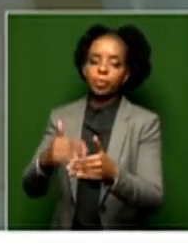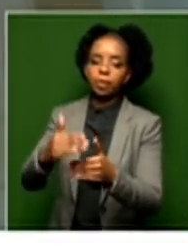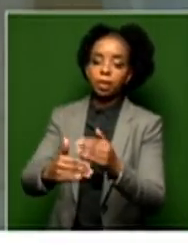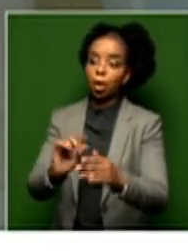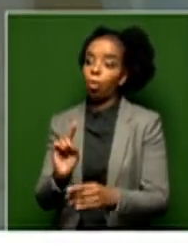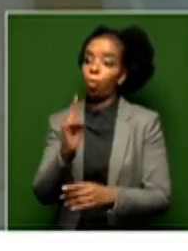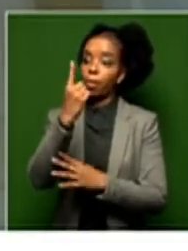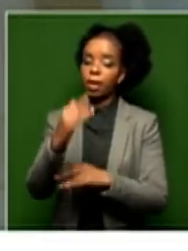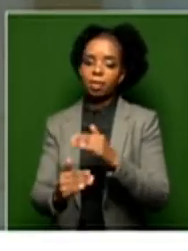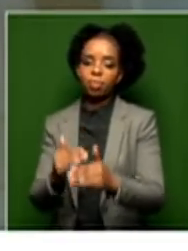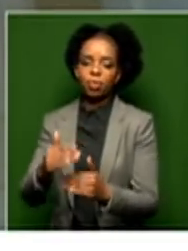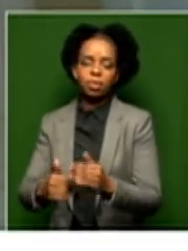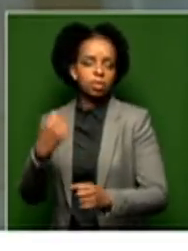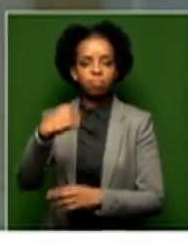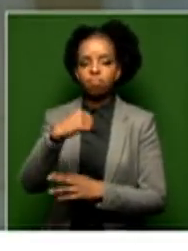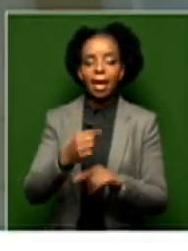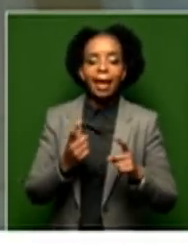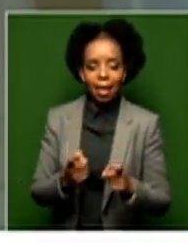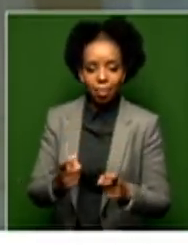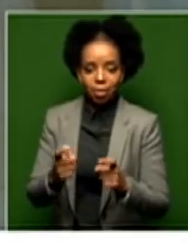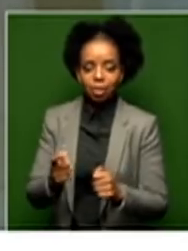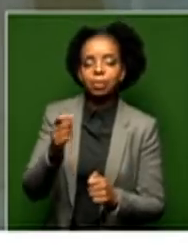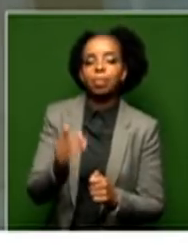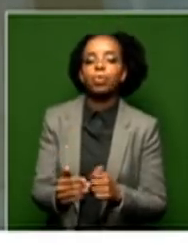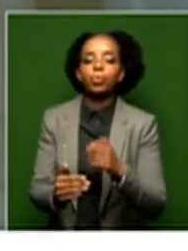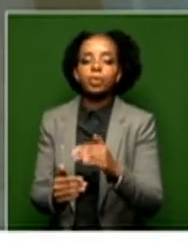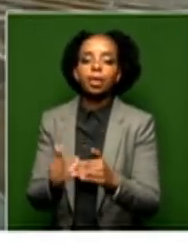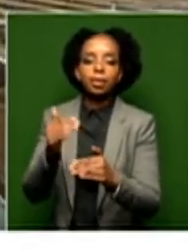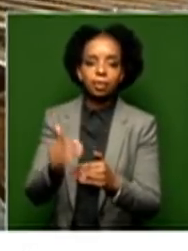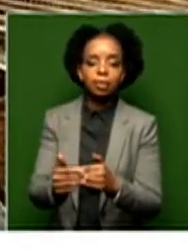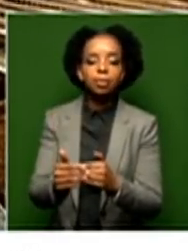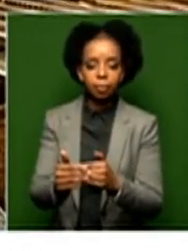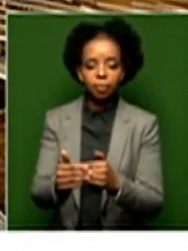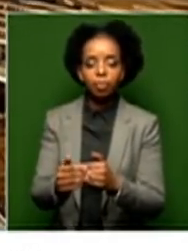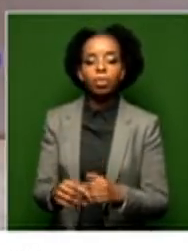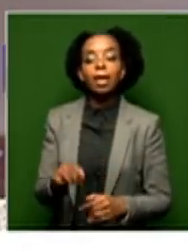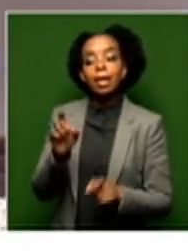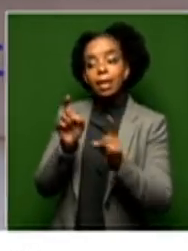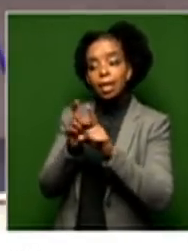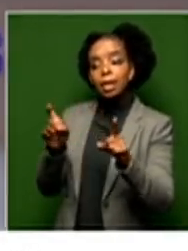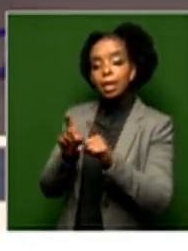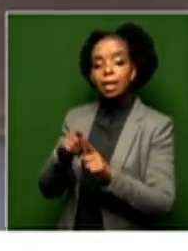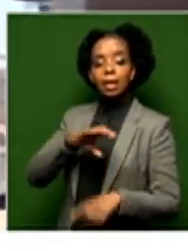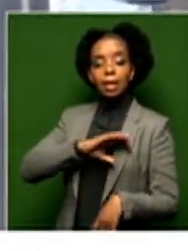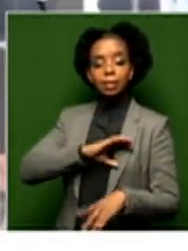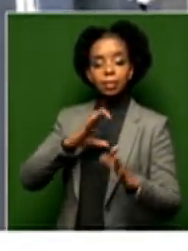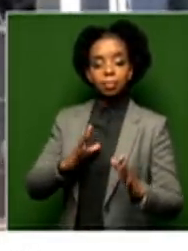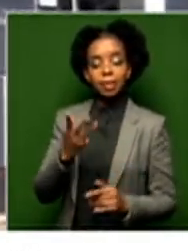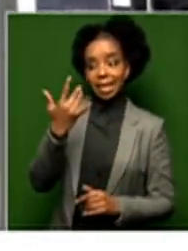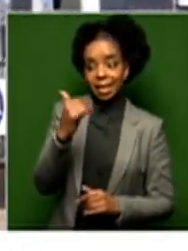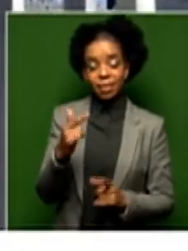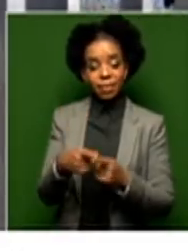emergency procurement, as well as self-generation by customers, is essential if we're going to